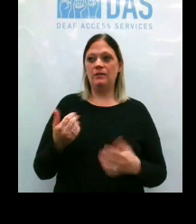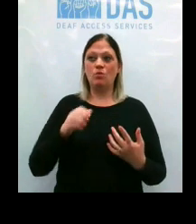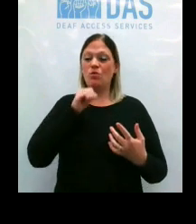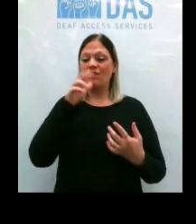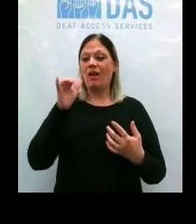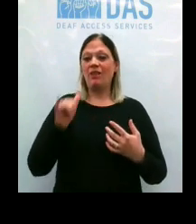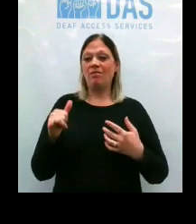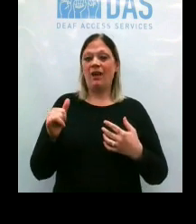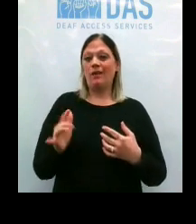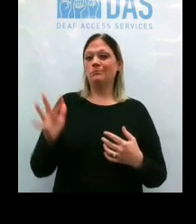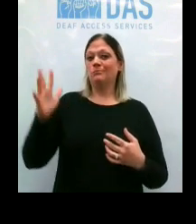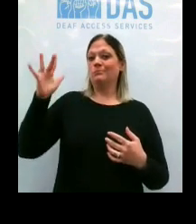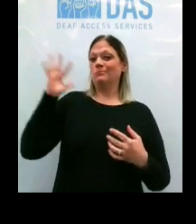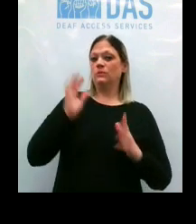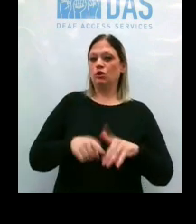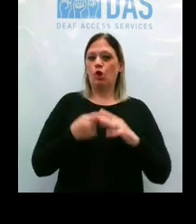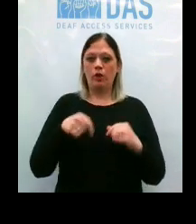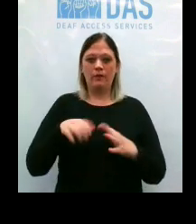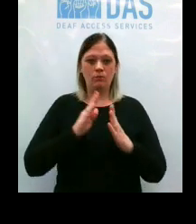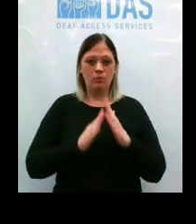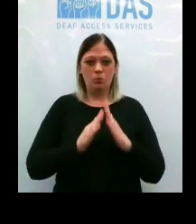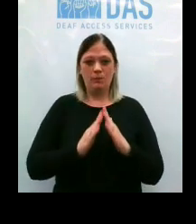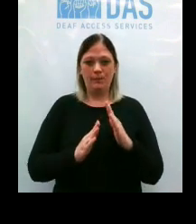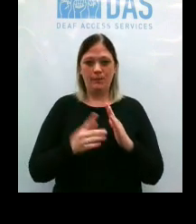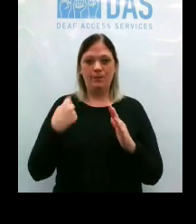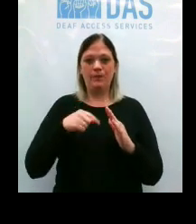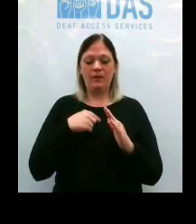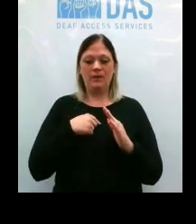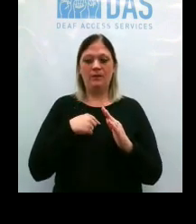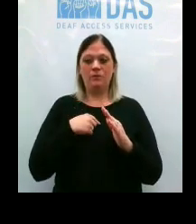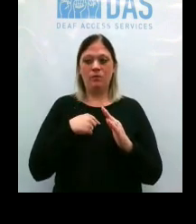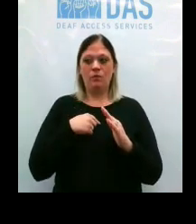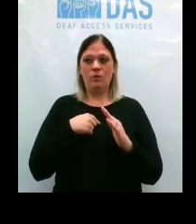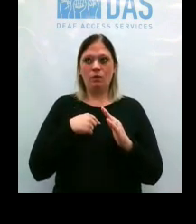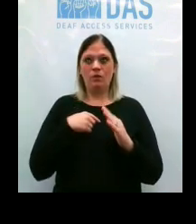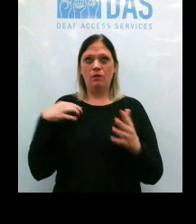start of this in our own community, and we're trending up to